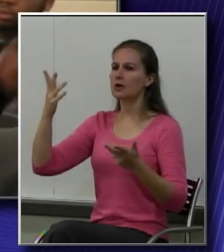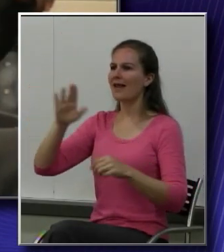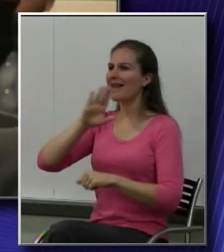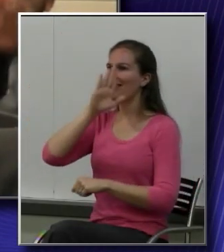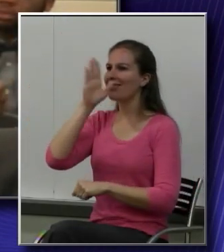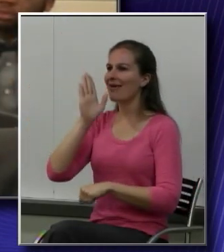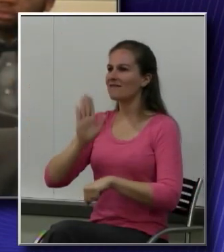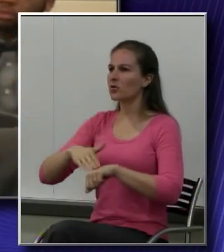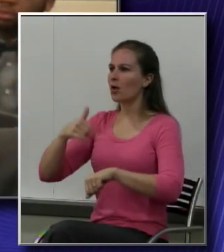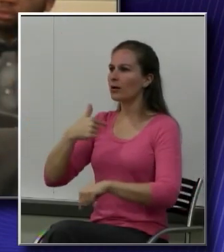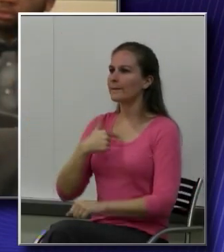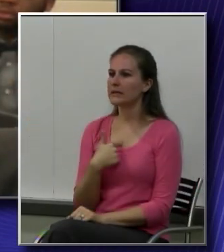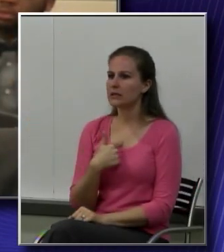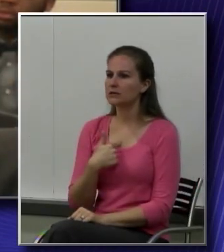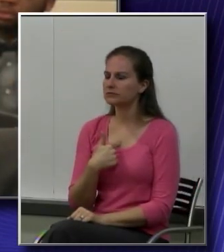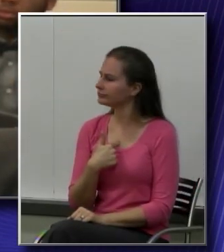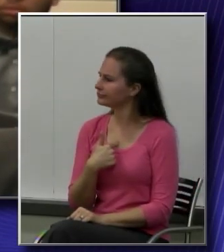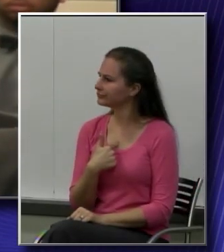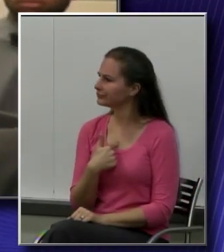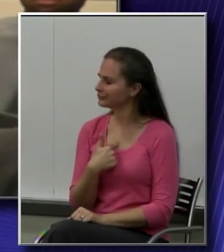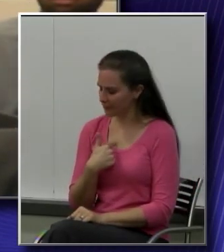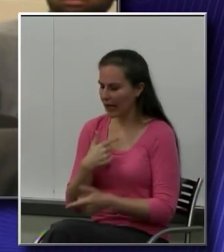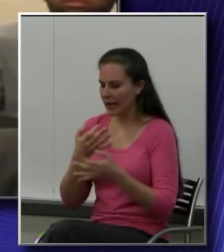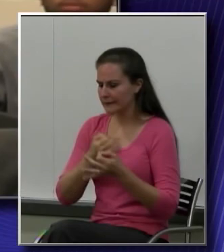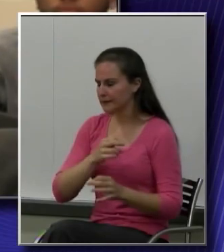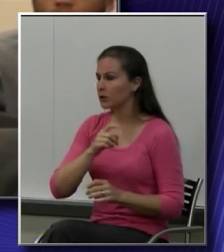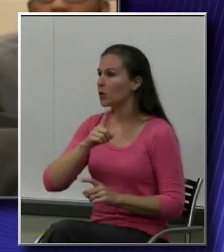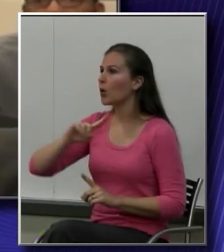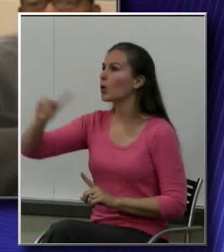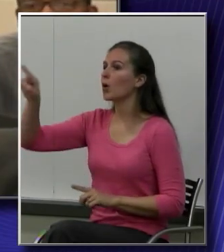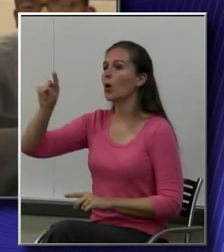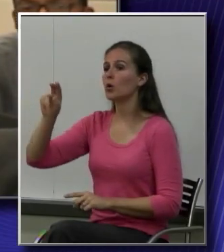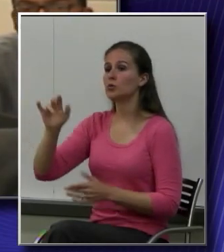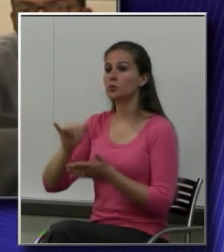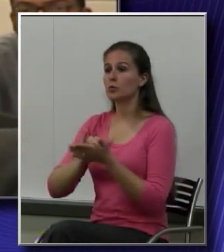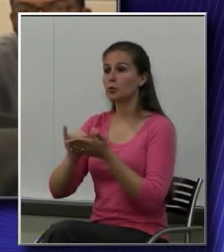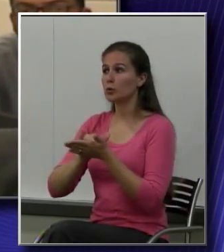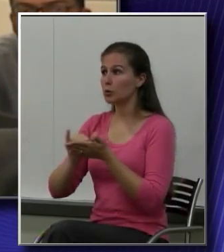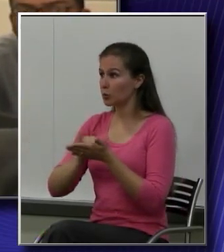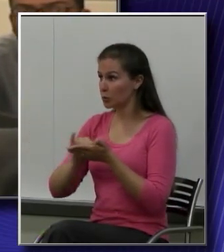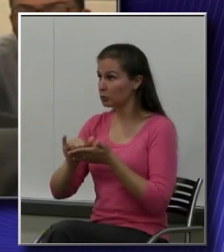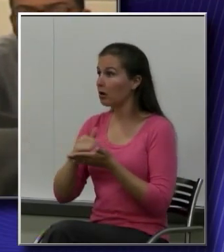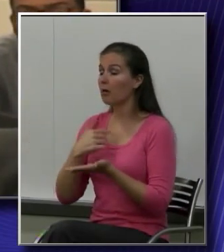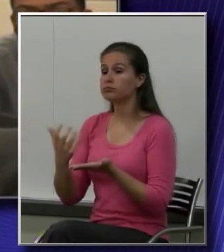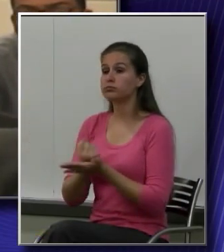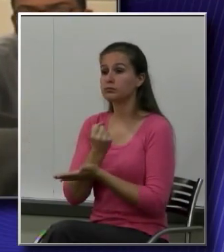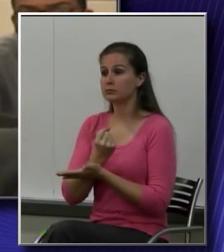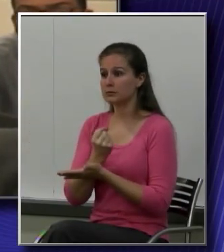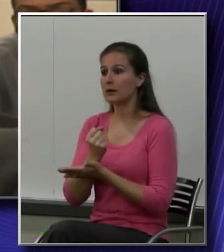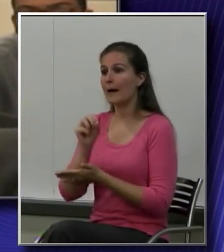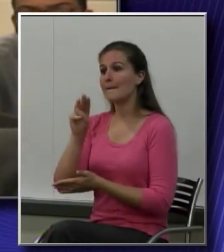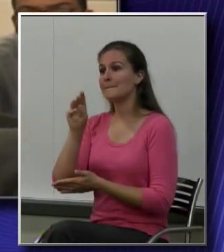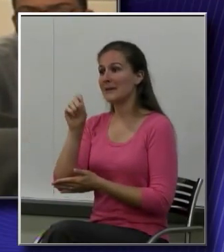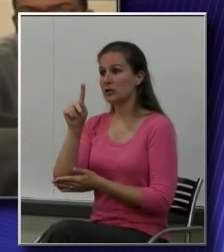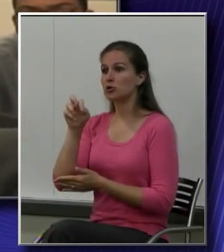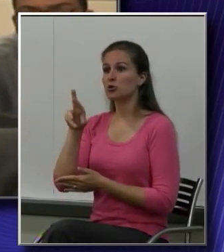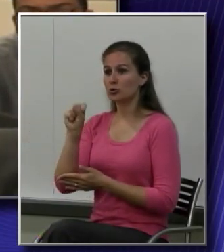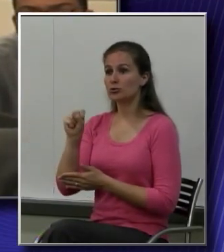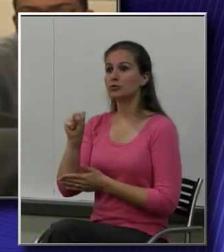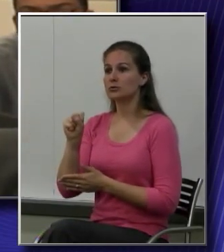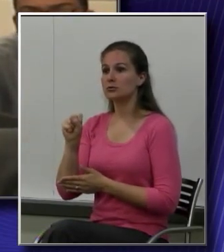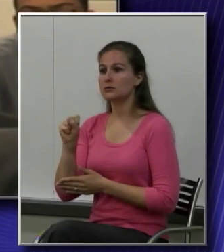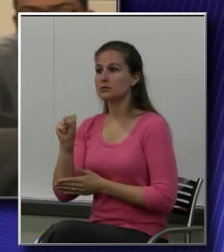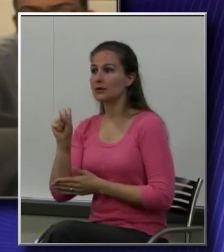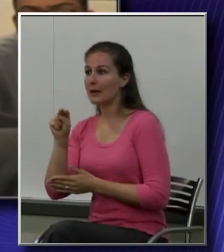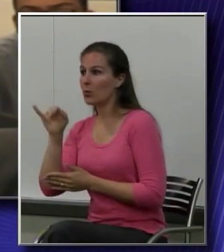So I decided to go on up to New York and did a master's and a doctorate at NYU. Then I came back, worked